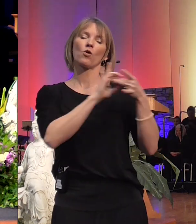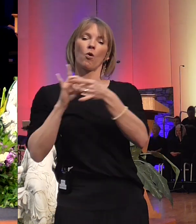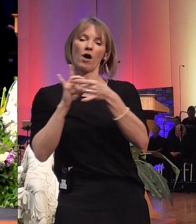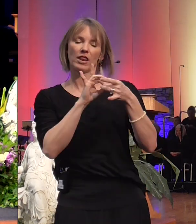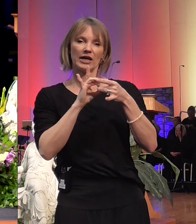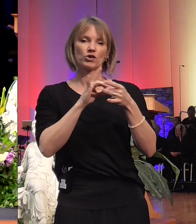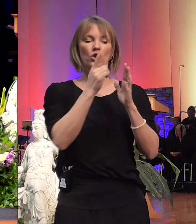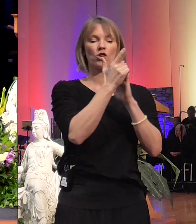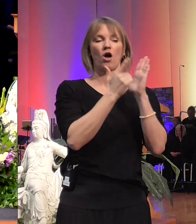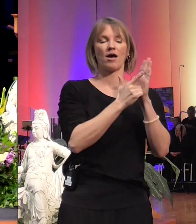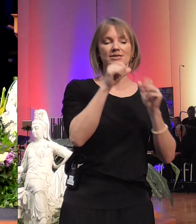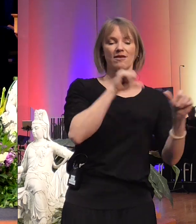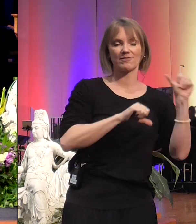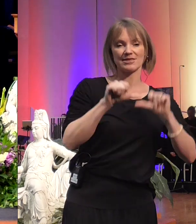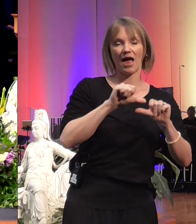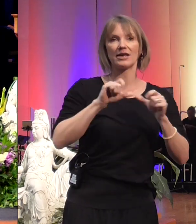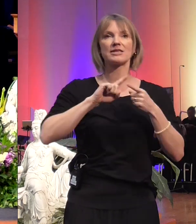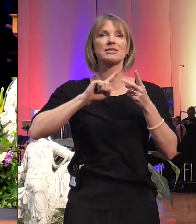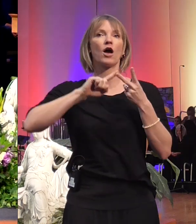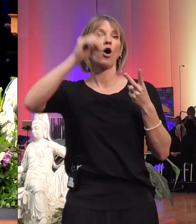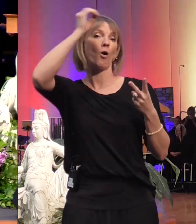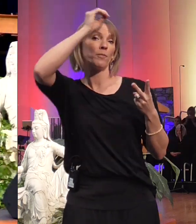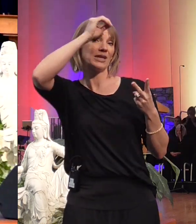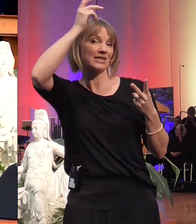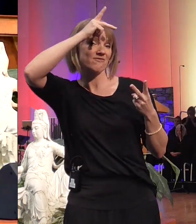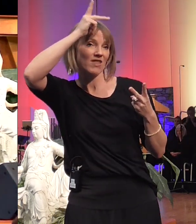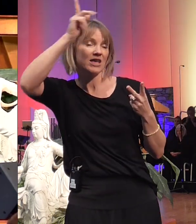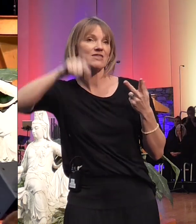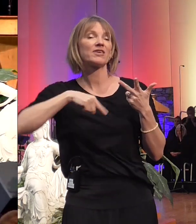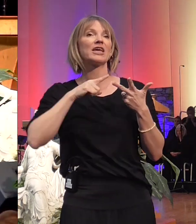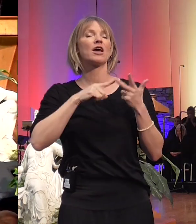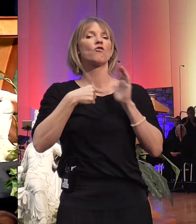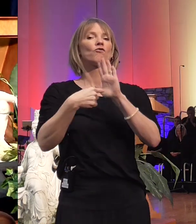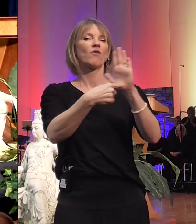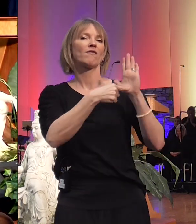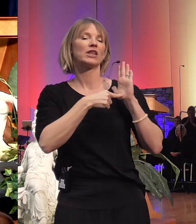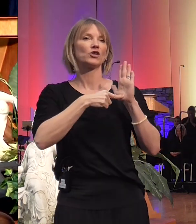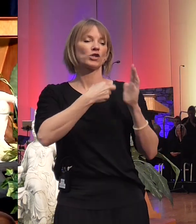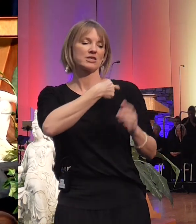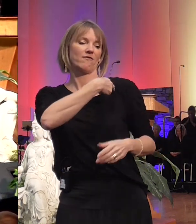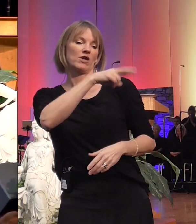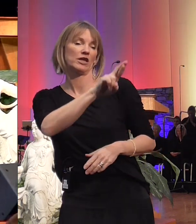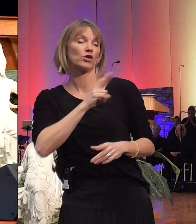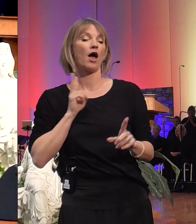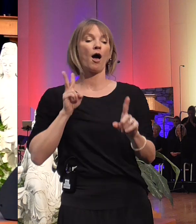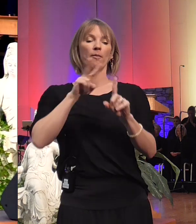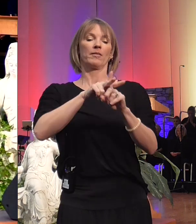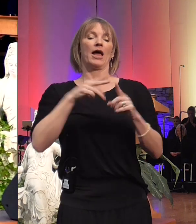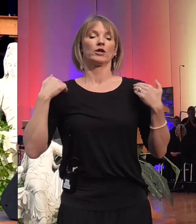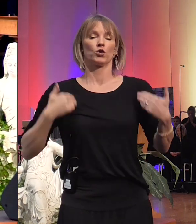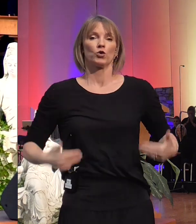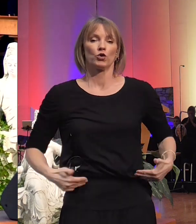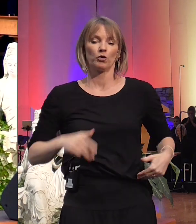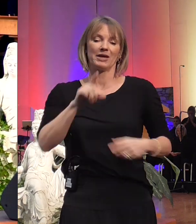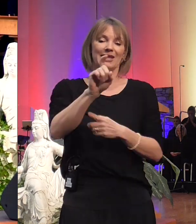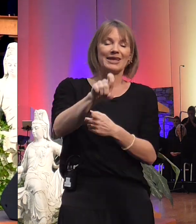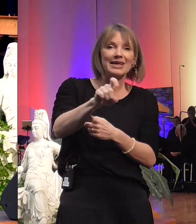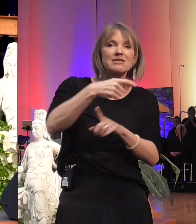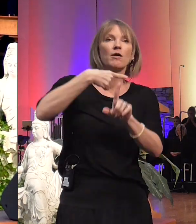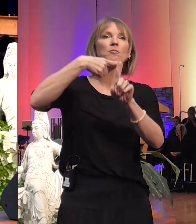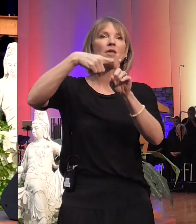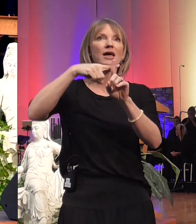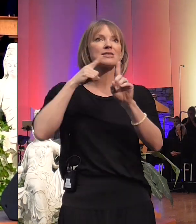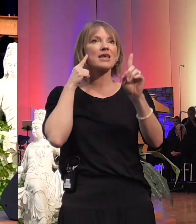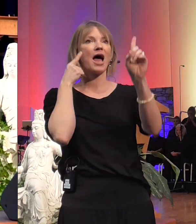of laws of science, opinions of philosophy, and revelations of religion applied to human needs and the